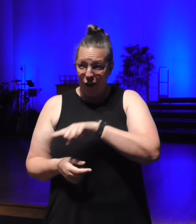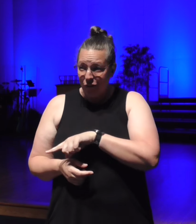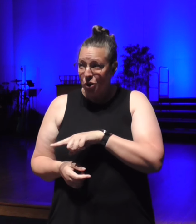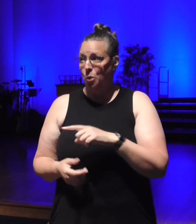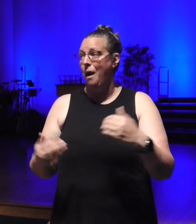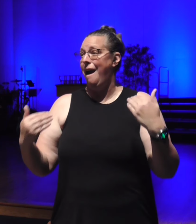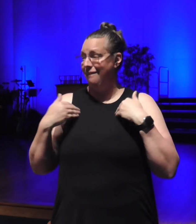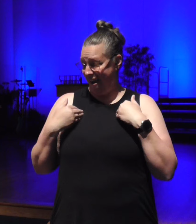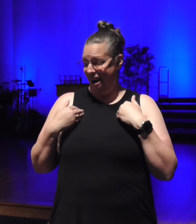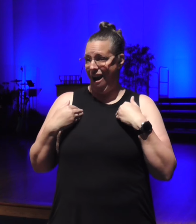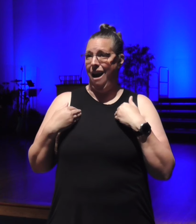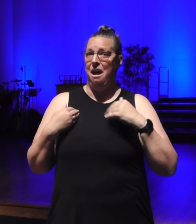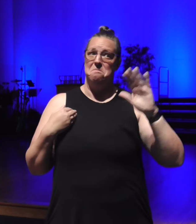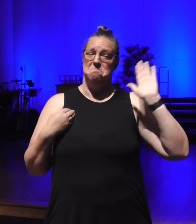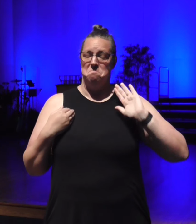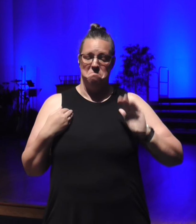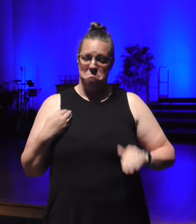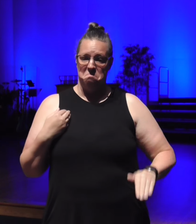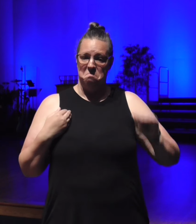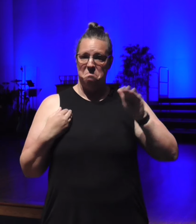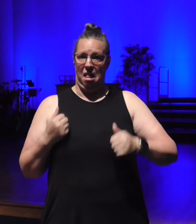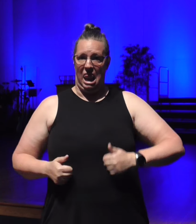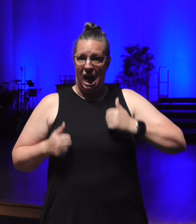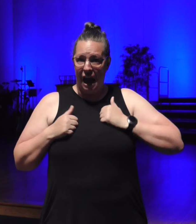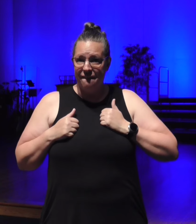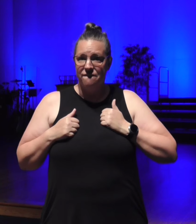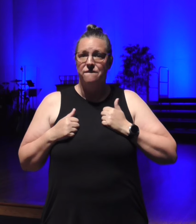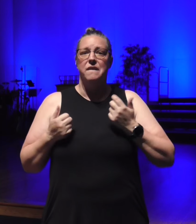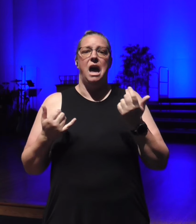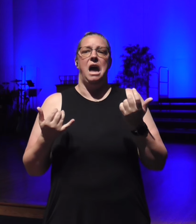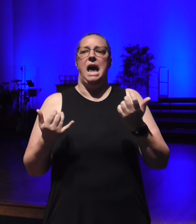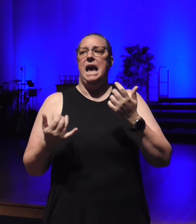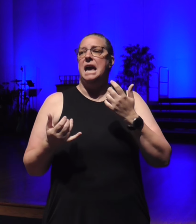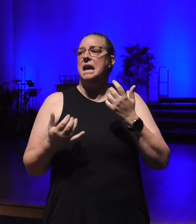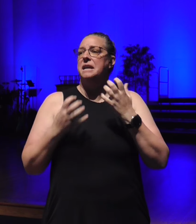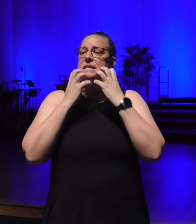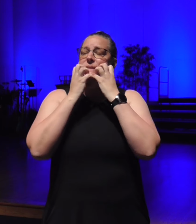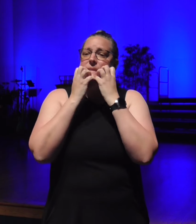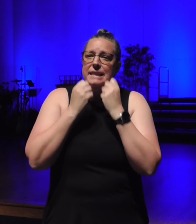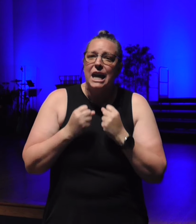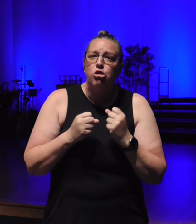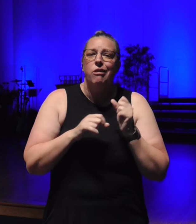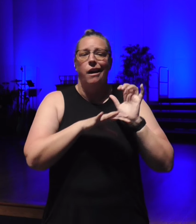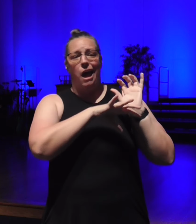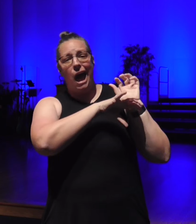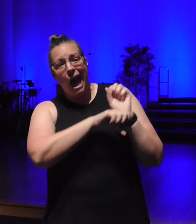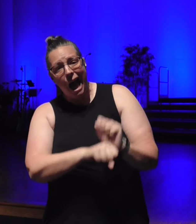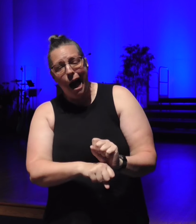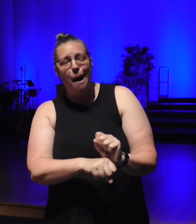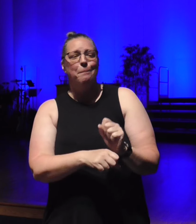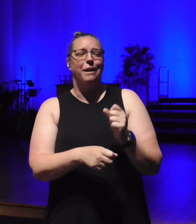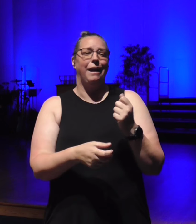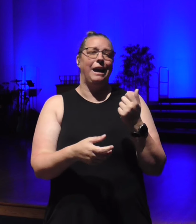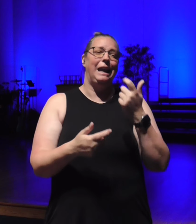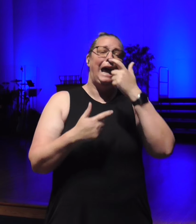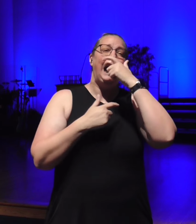your life perhaps a sacred ritual, a spiritual habit, a special interest,